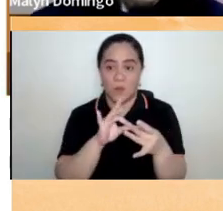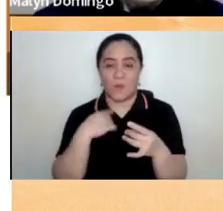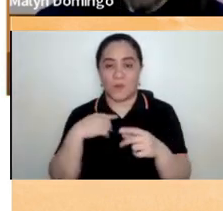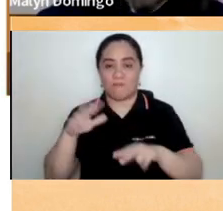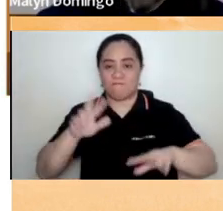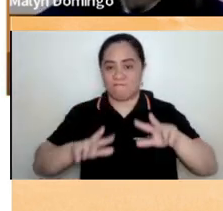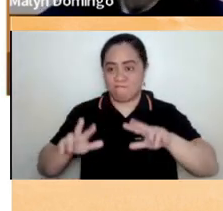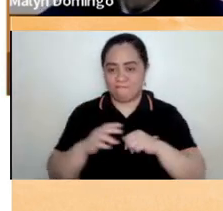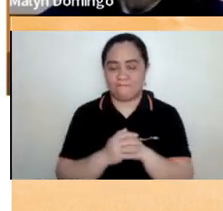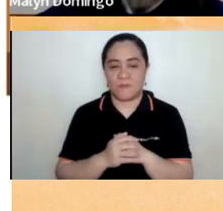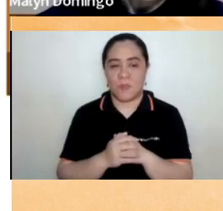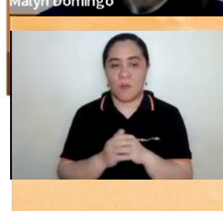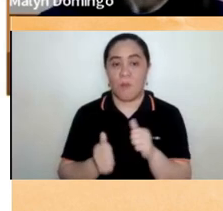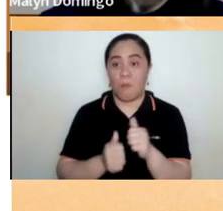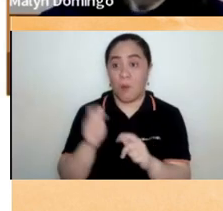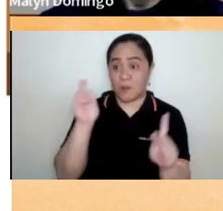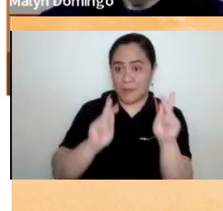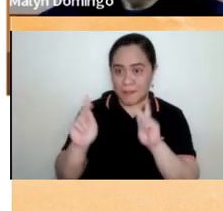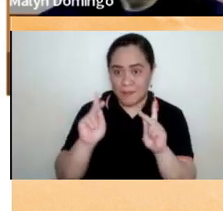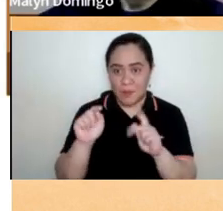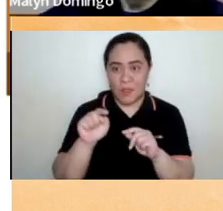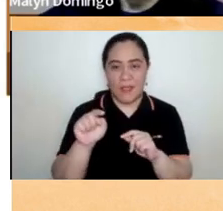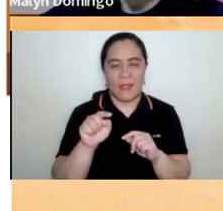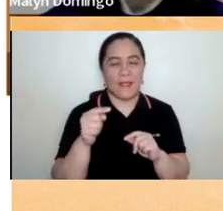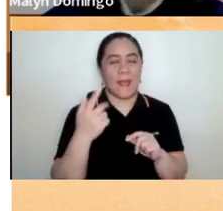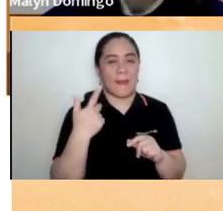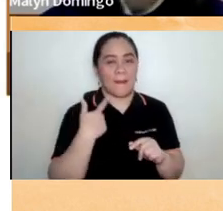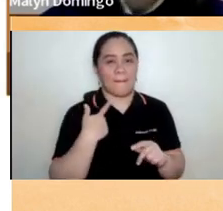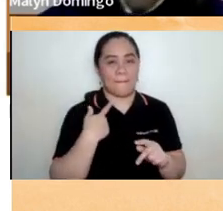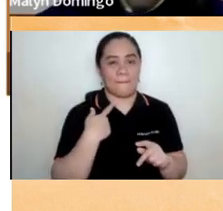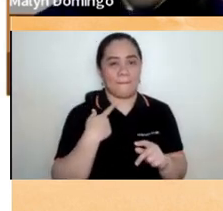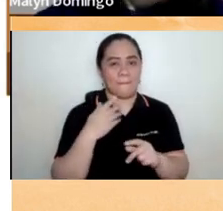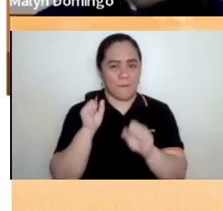most cases, people experience anxiety through both pathways.